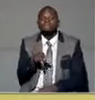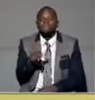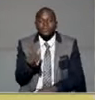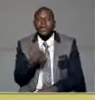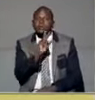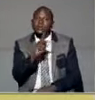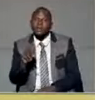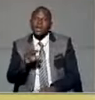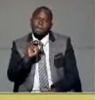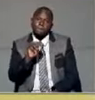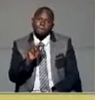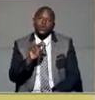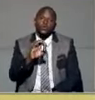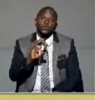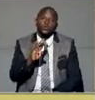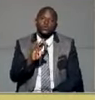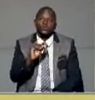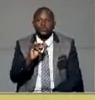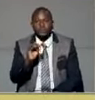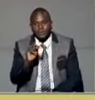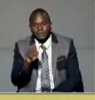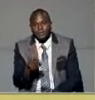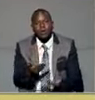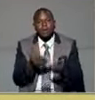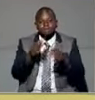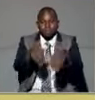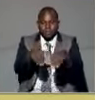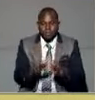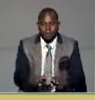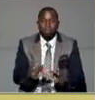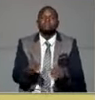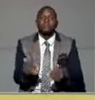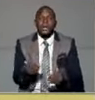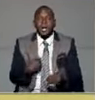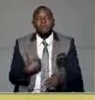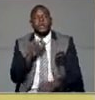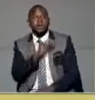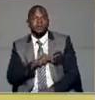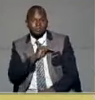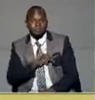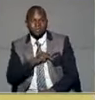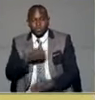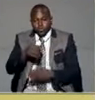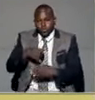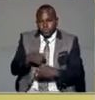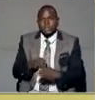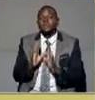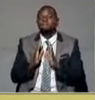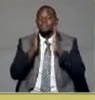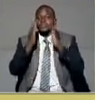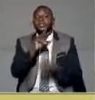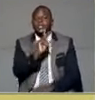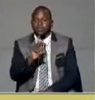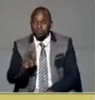Kitgum Mucheweni, where the late Archbishop was buried. And there has been a mission within the Diocese of Kitgum. I want to